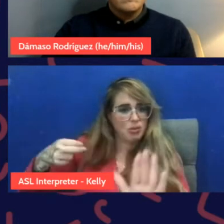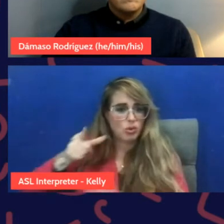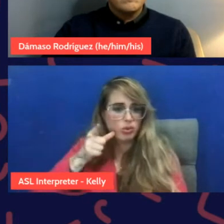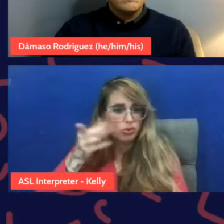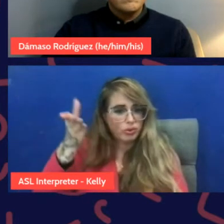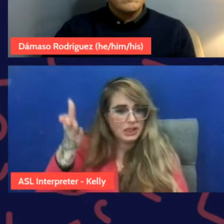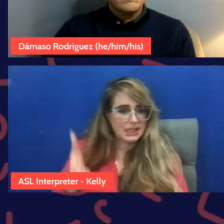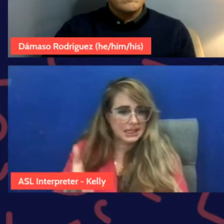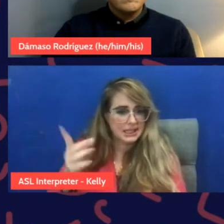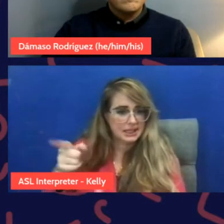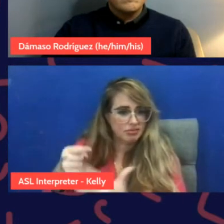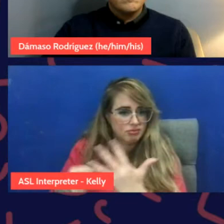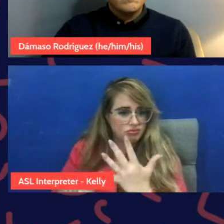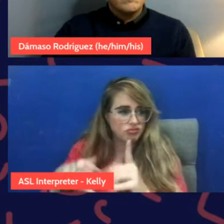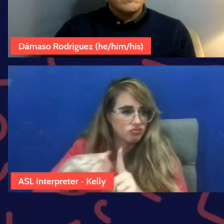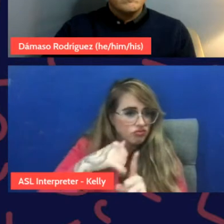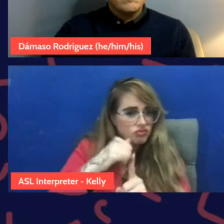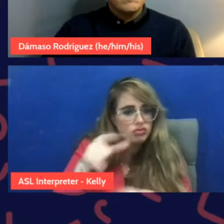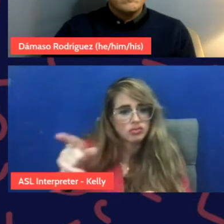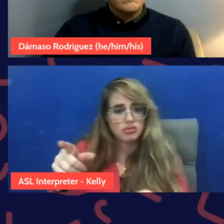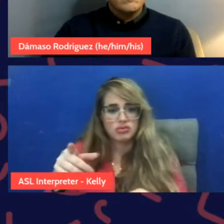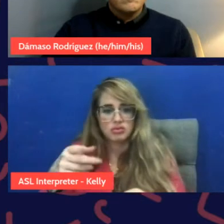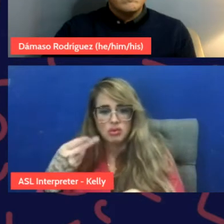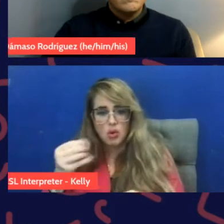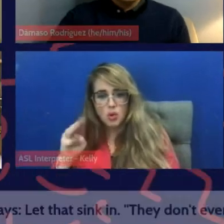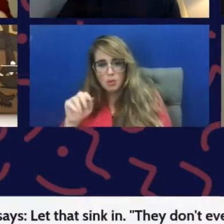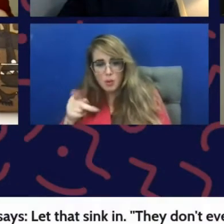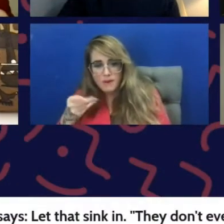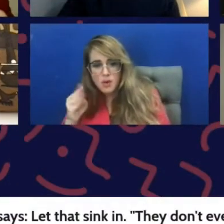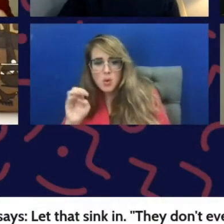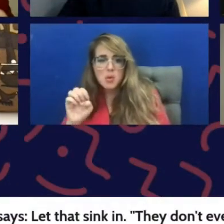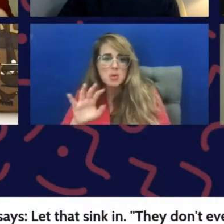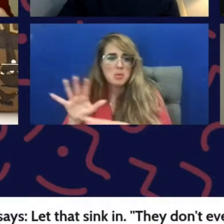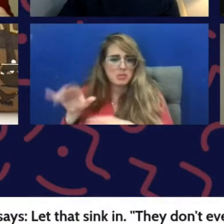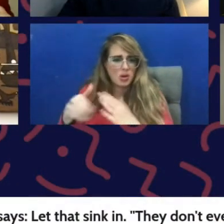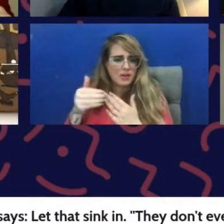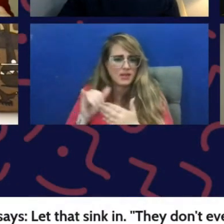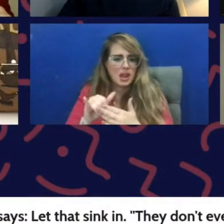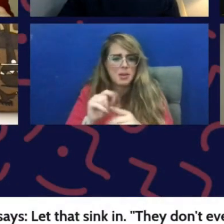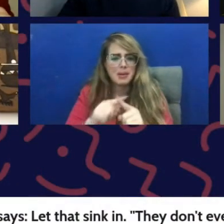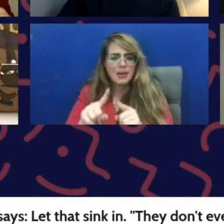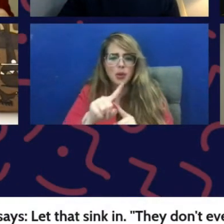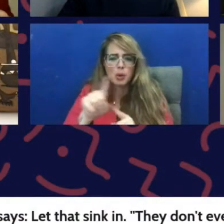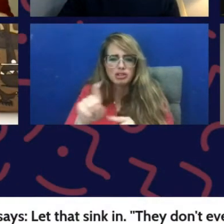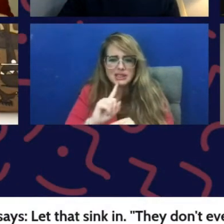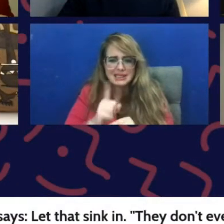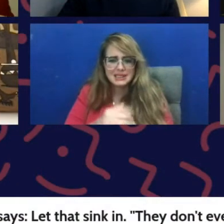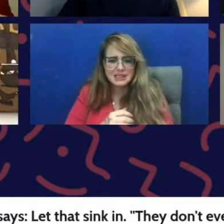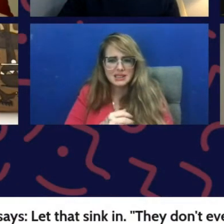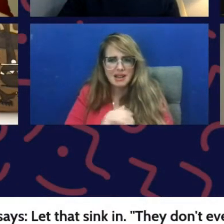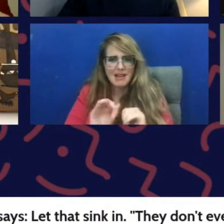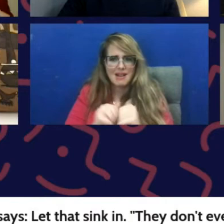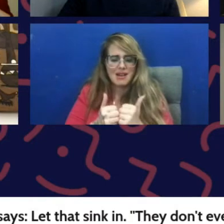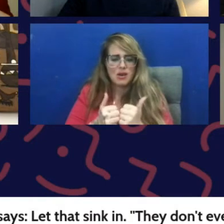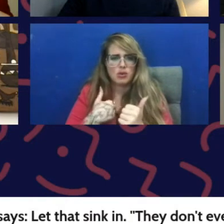me, really, like, the question is, how do we get at those